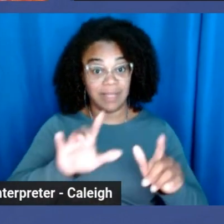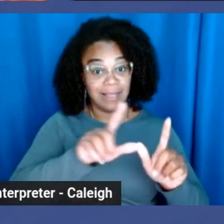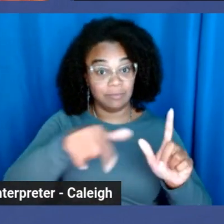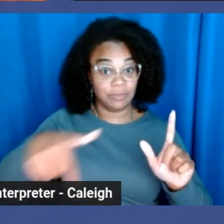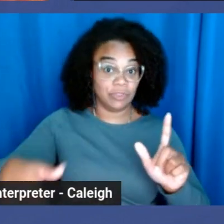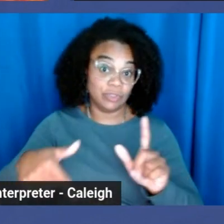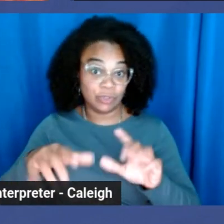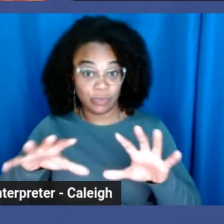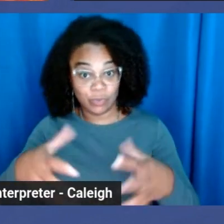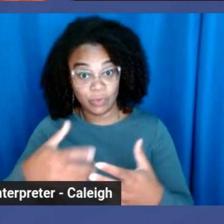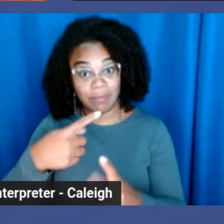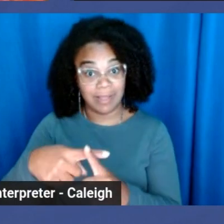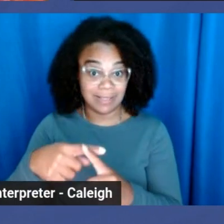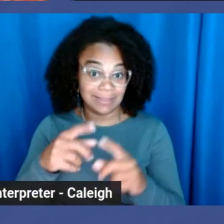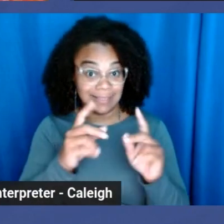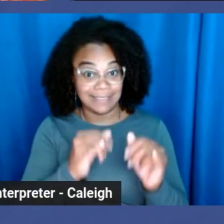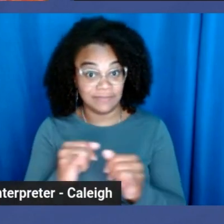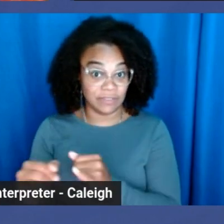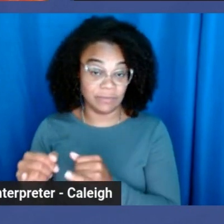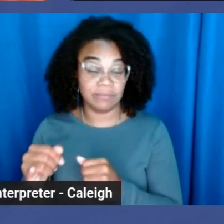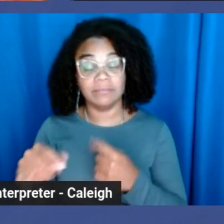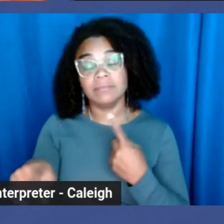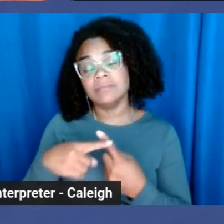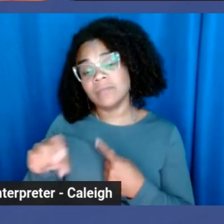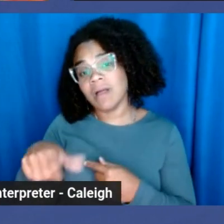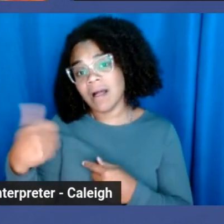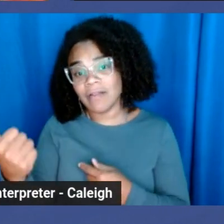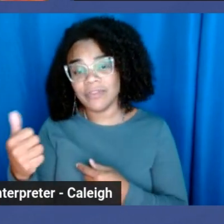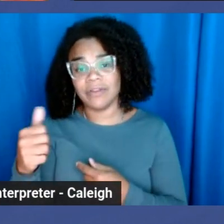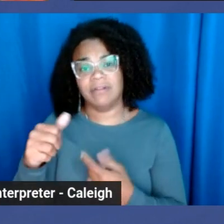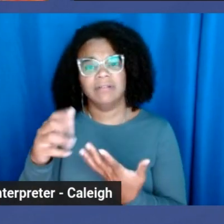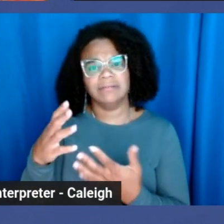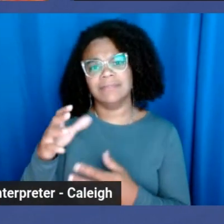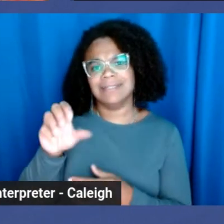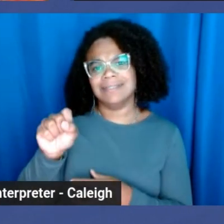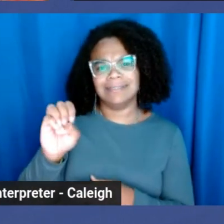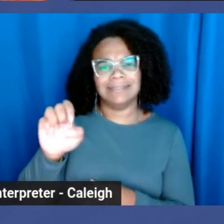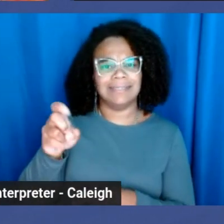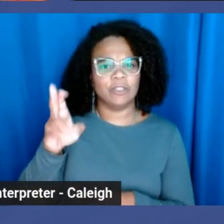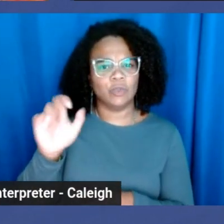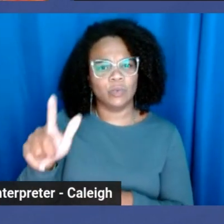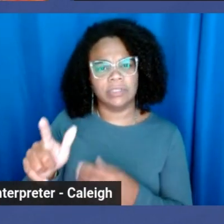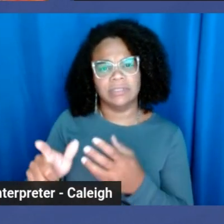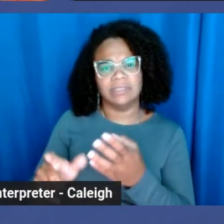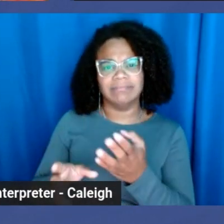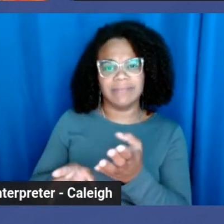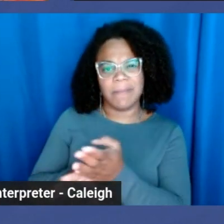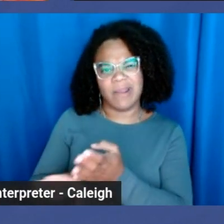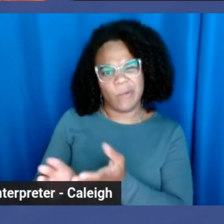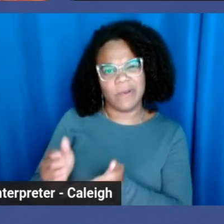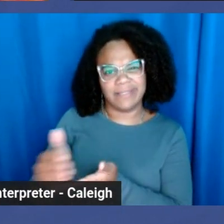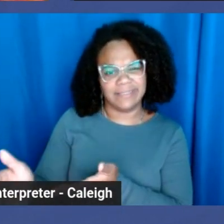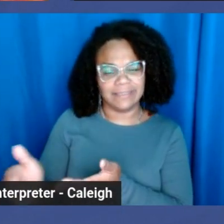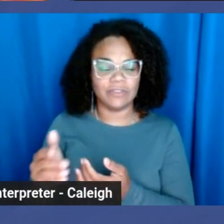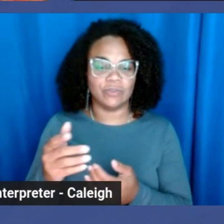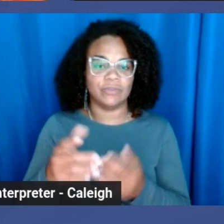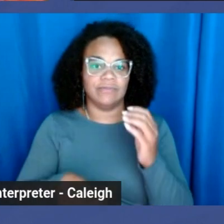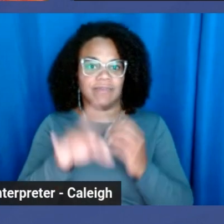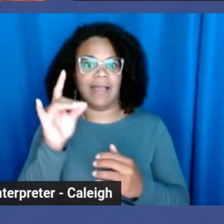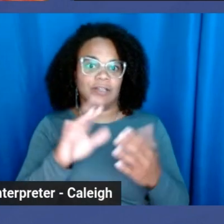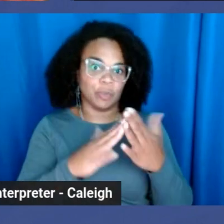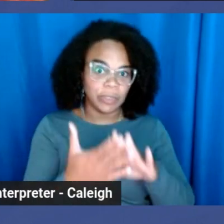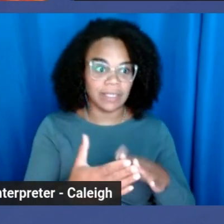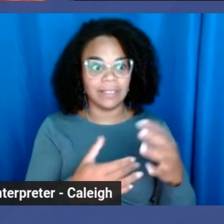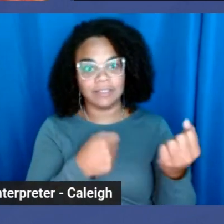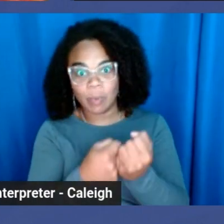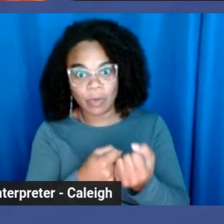LGBTQ plus individuals and other sexual minorities to find community, support, and resources, even